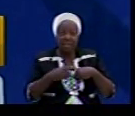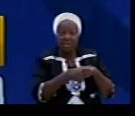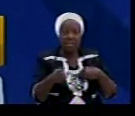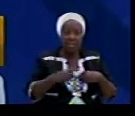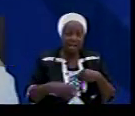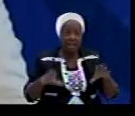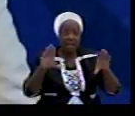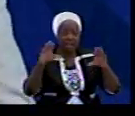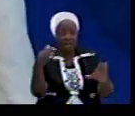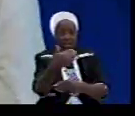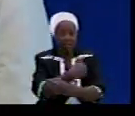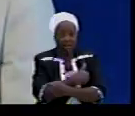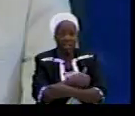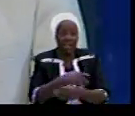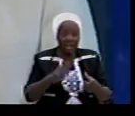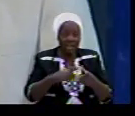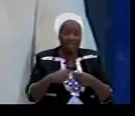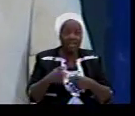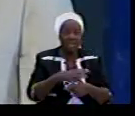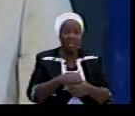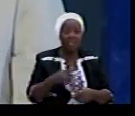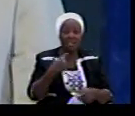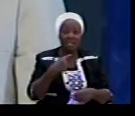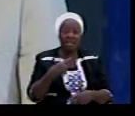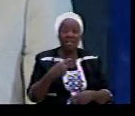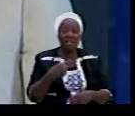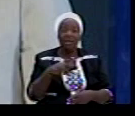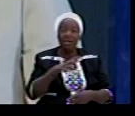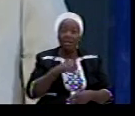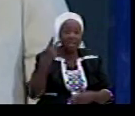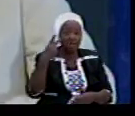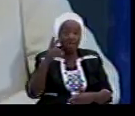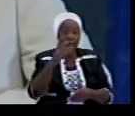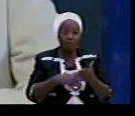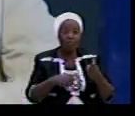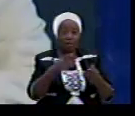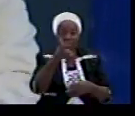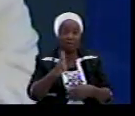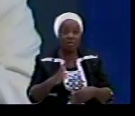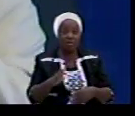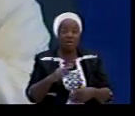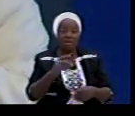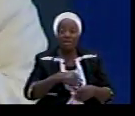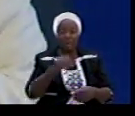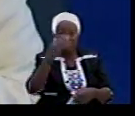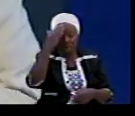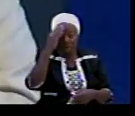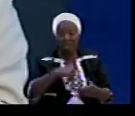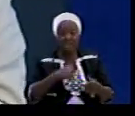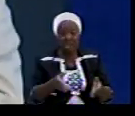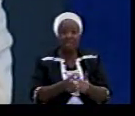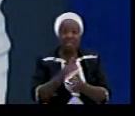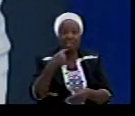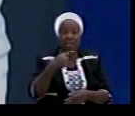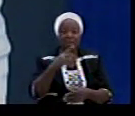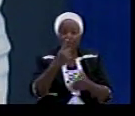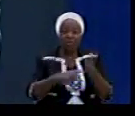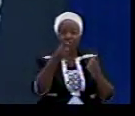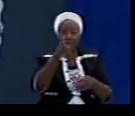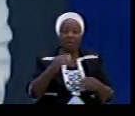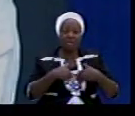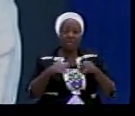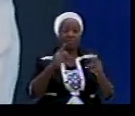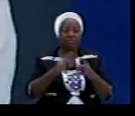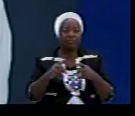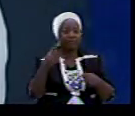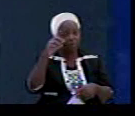embraced, and they said what God has done for other people, he will do for me, and they got